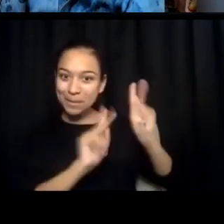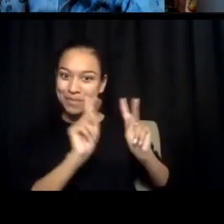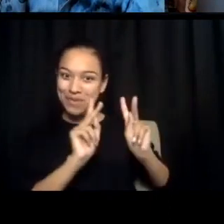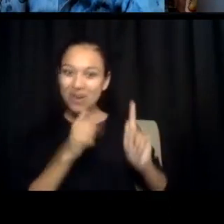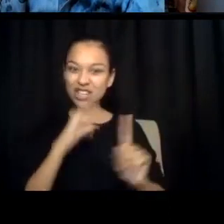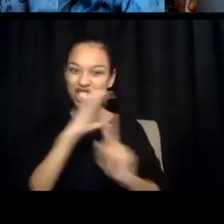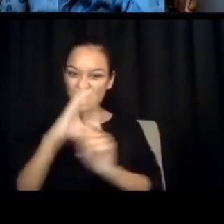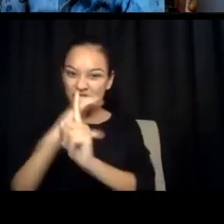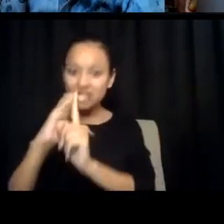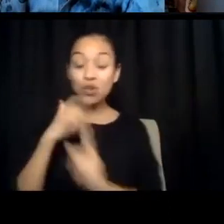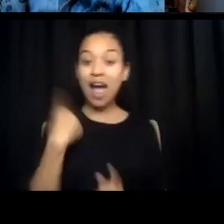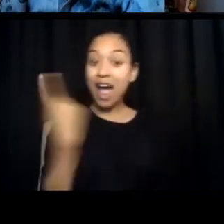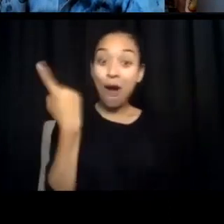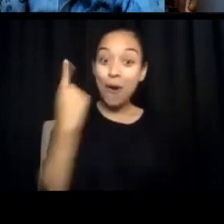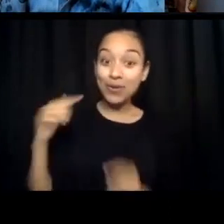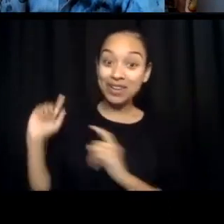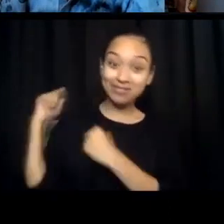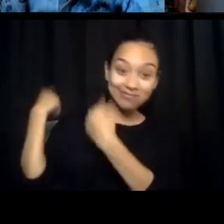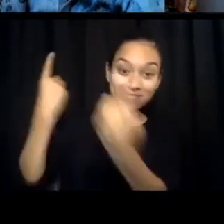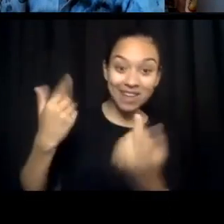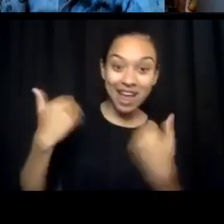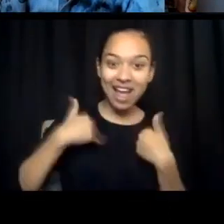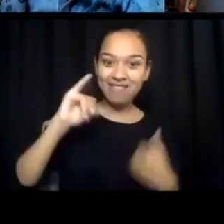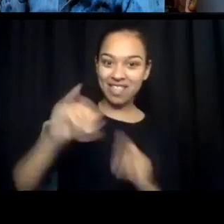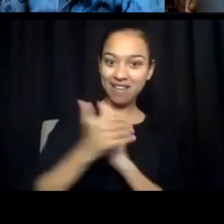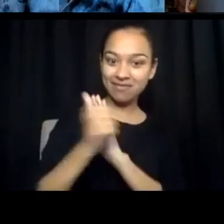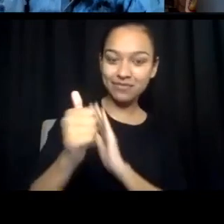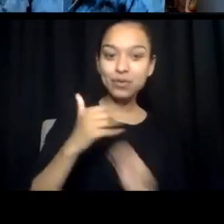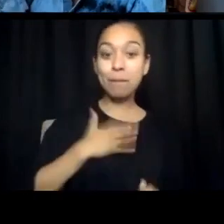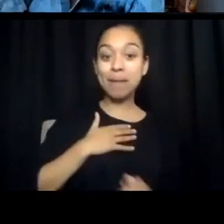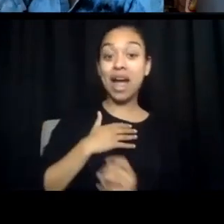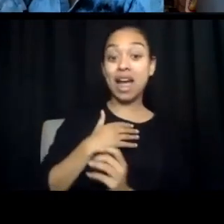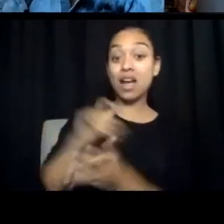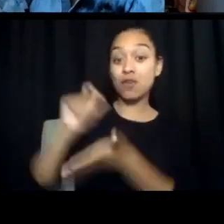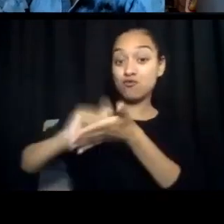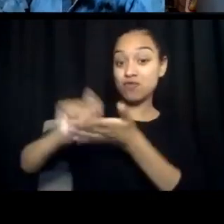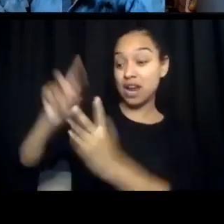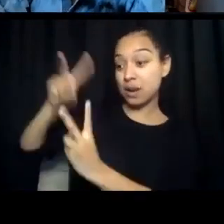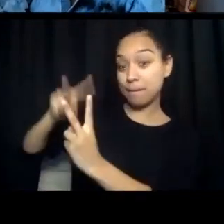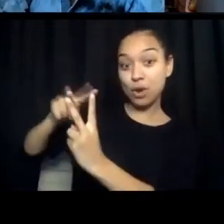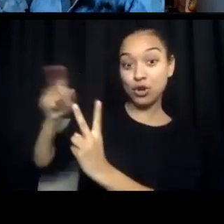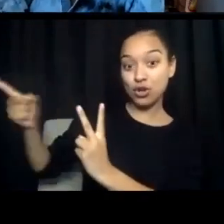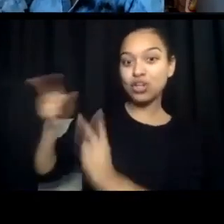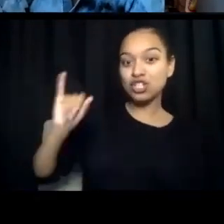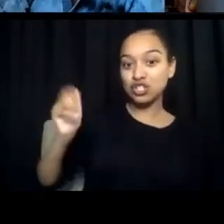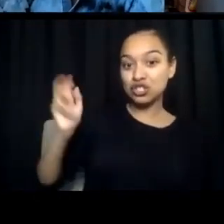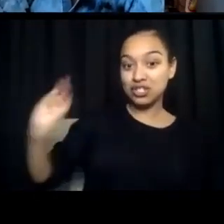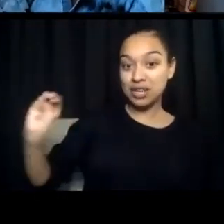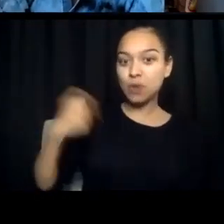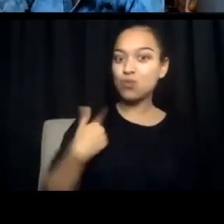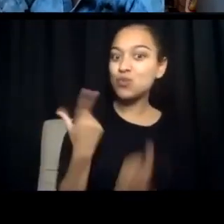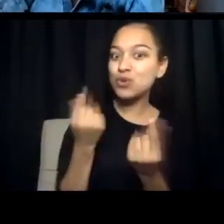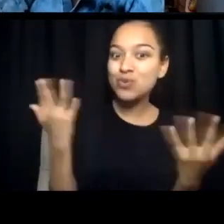outsider. And my writing partner, Jim, and I would take that later years. We would sit and we would watch